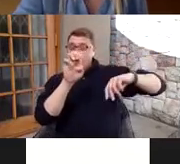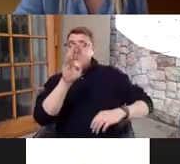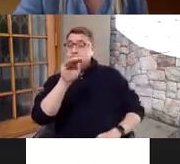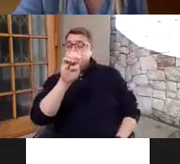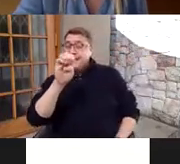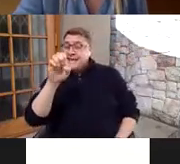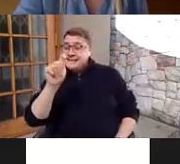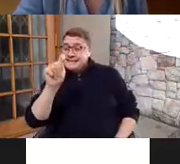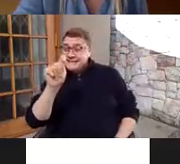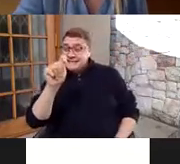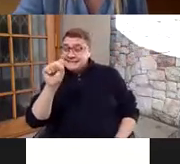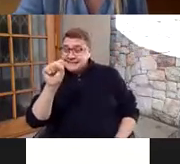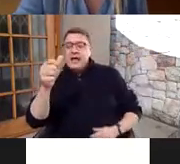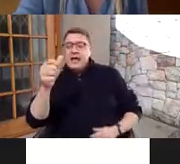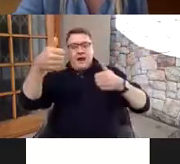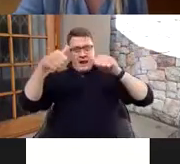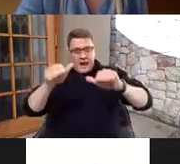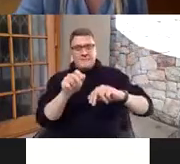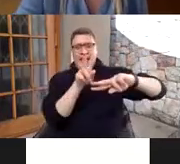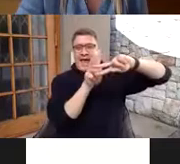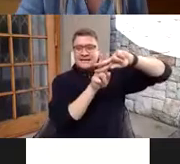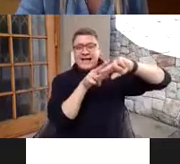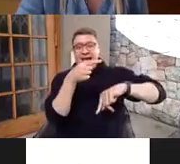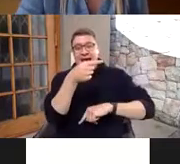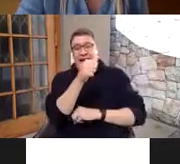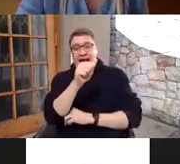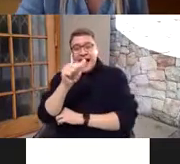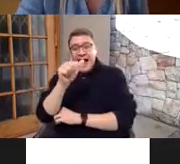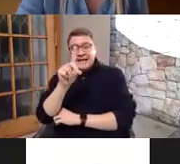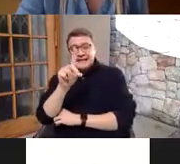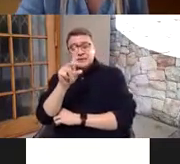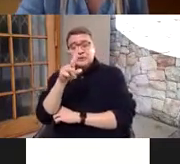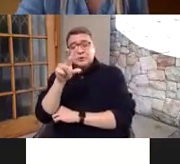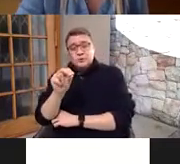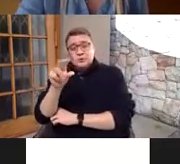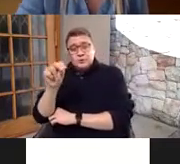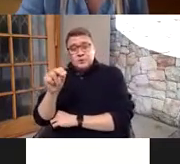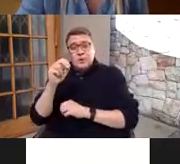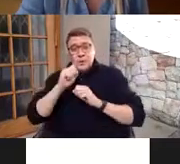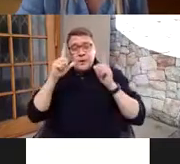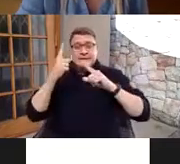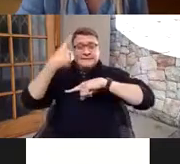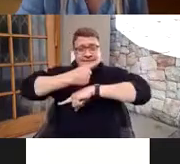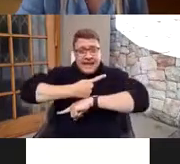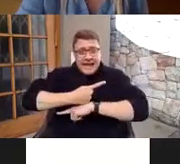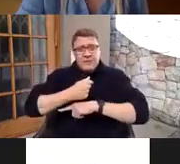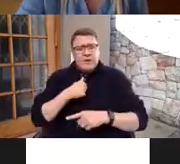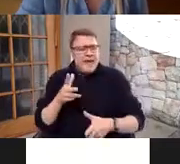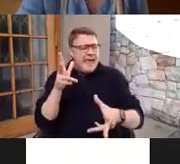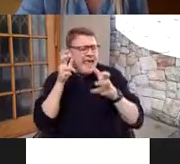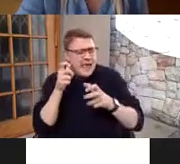#GAAD, Global Accessibility Awareness Day. We want to hear your feedback. We want to see your